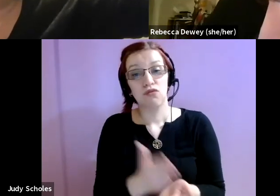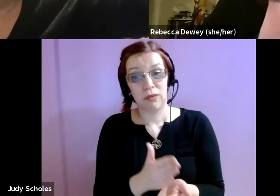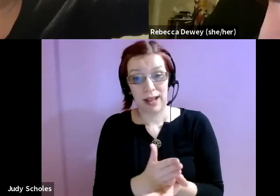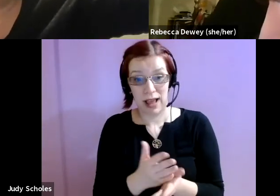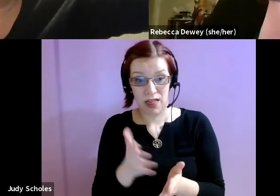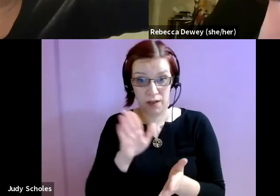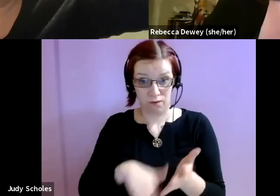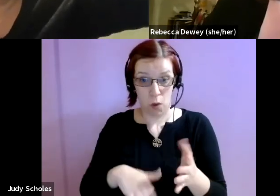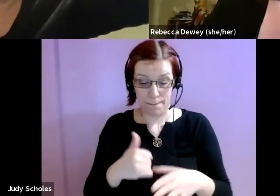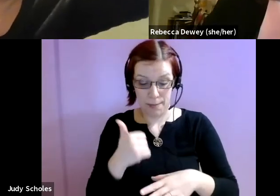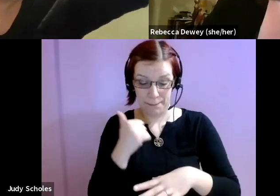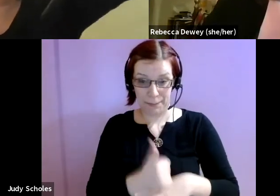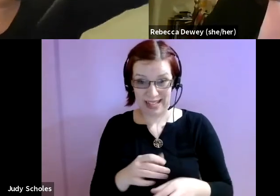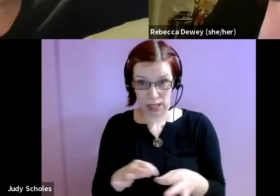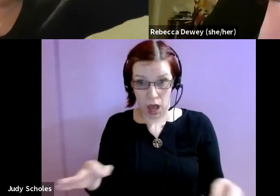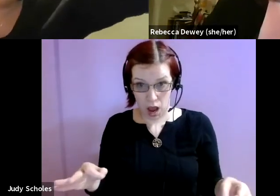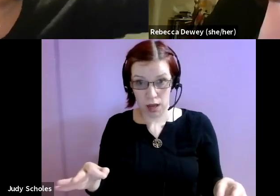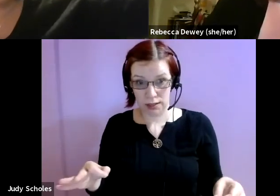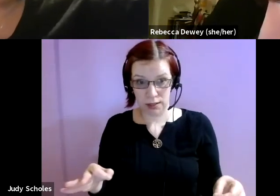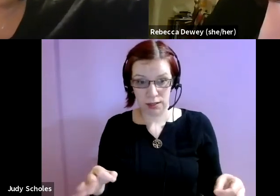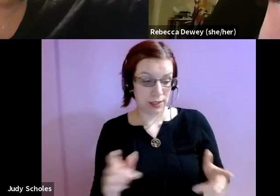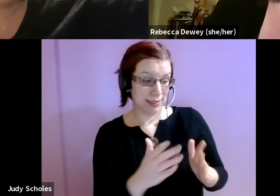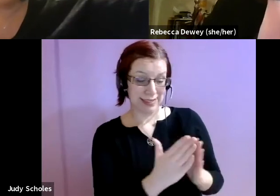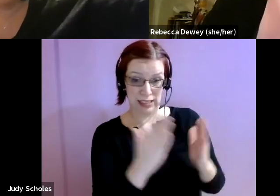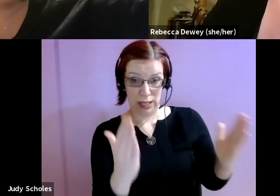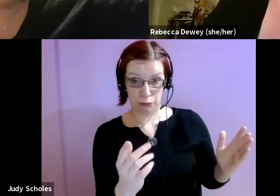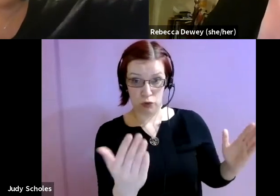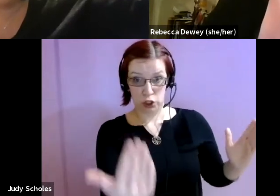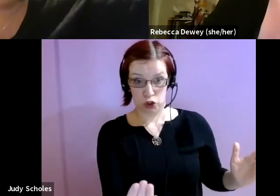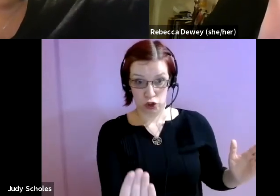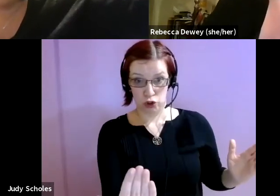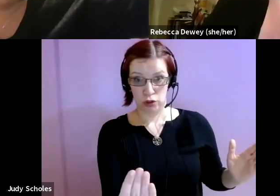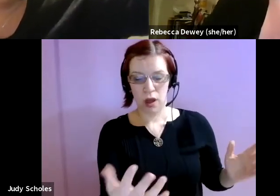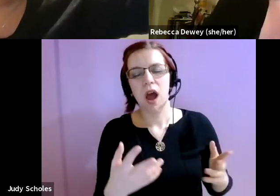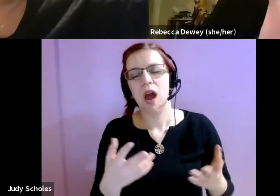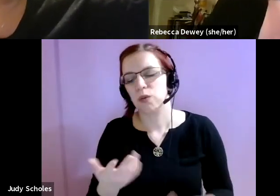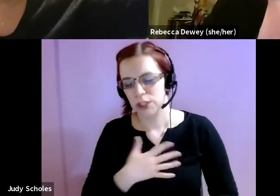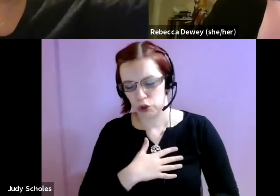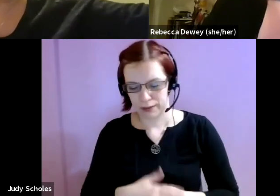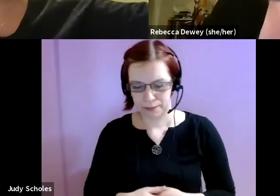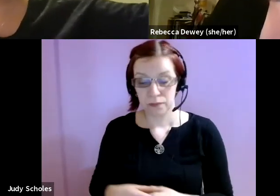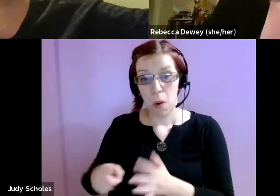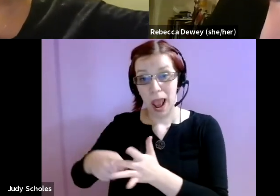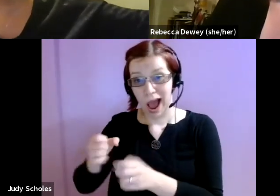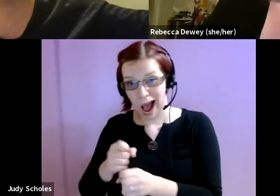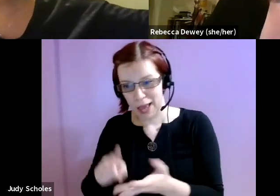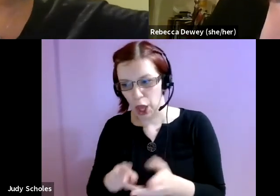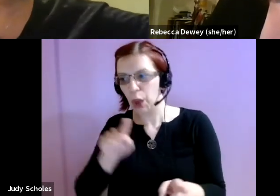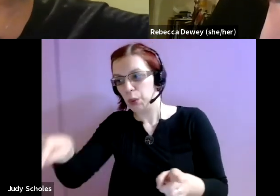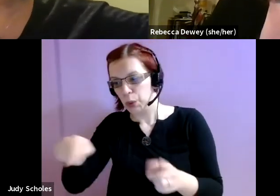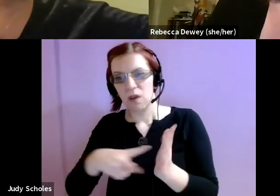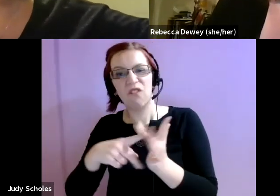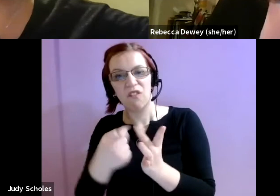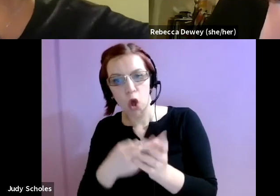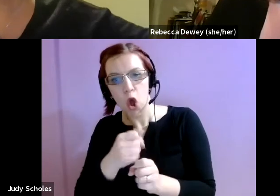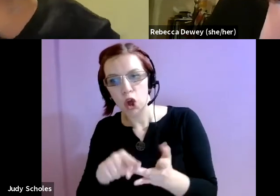baseline, the separation of the individual gravitational wave detectors. So in fact, what we want is